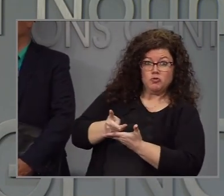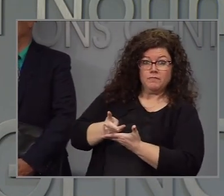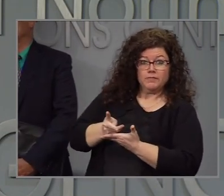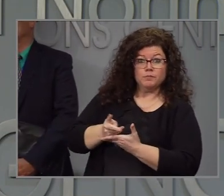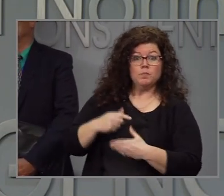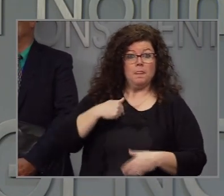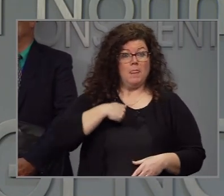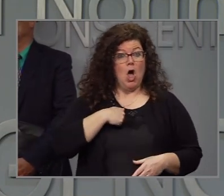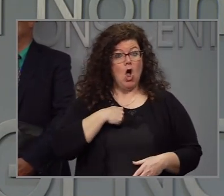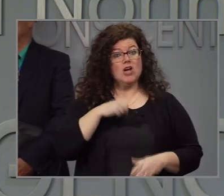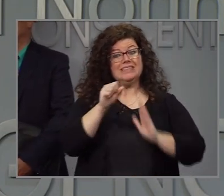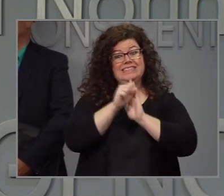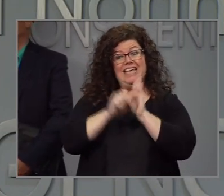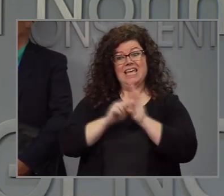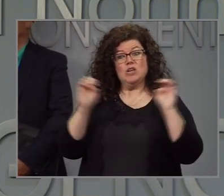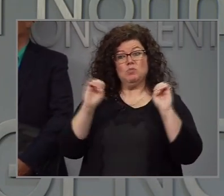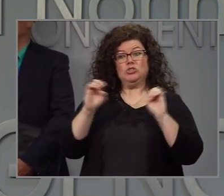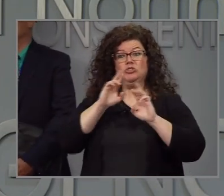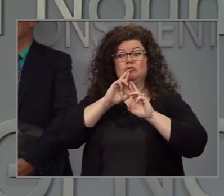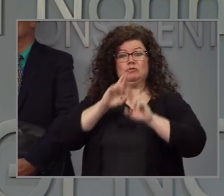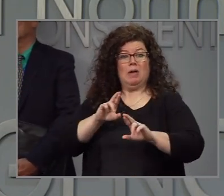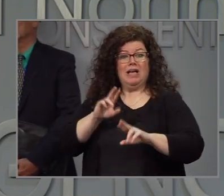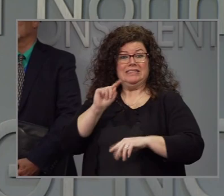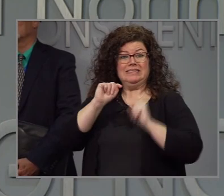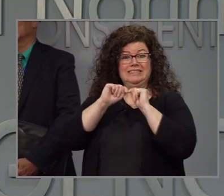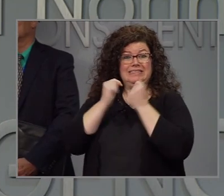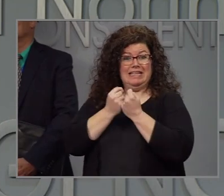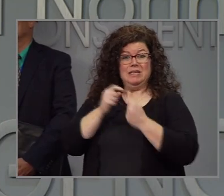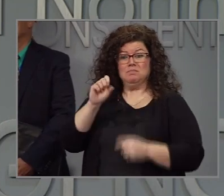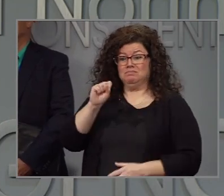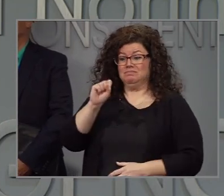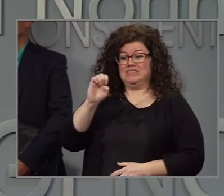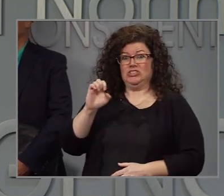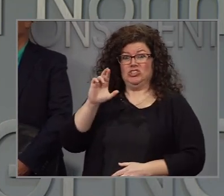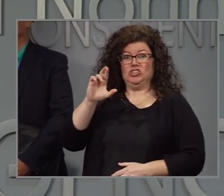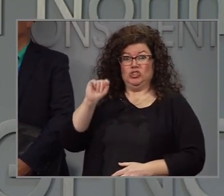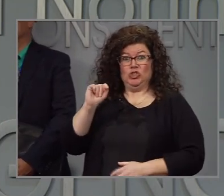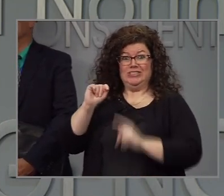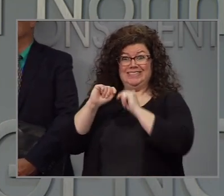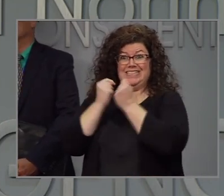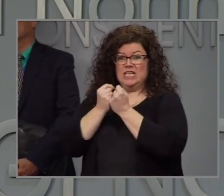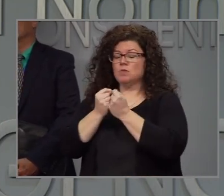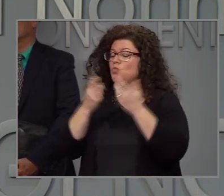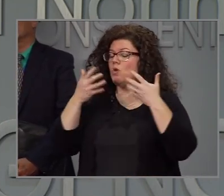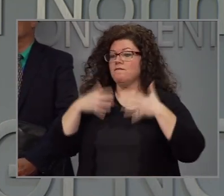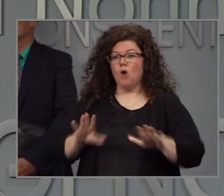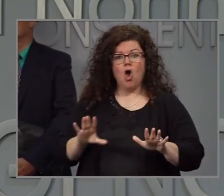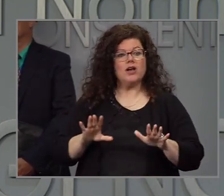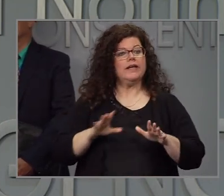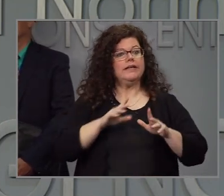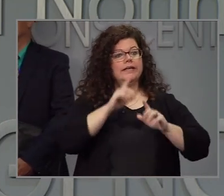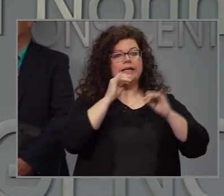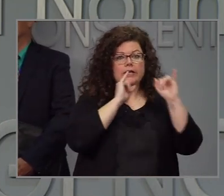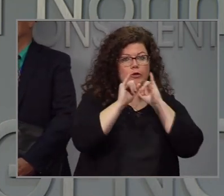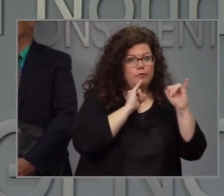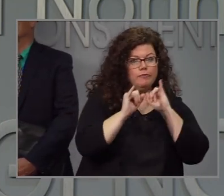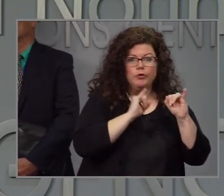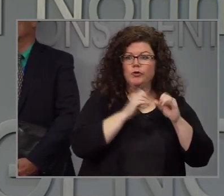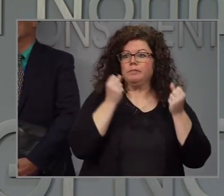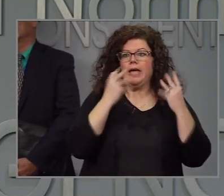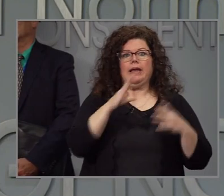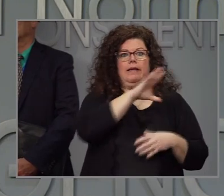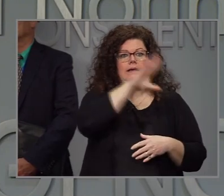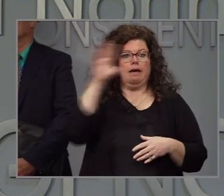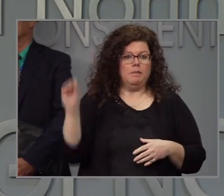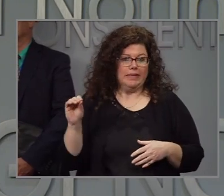State Emergency Response Team purchasing team, has vetted 598 vendors with